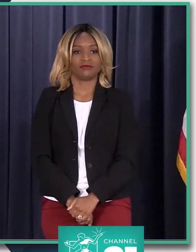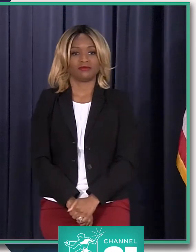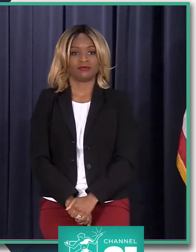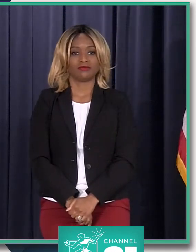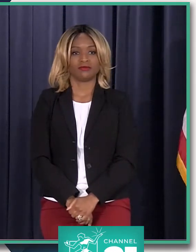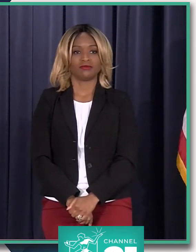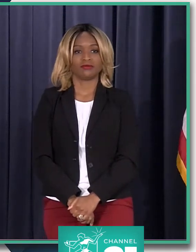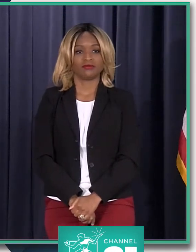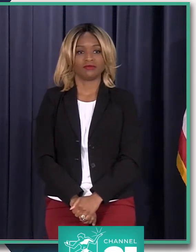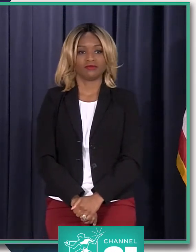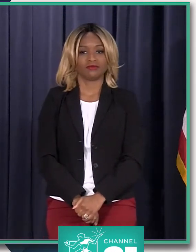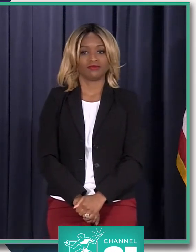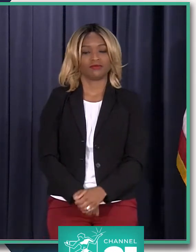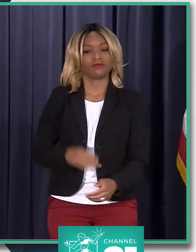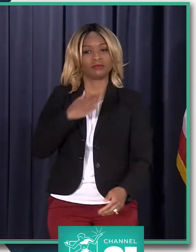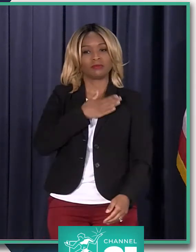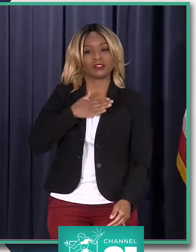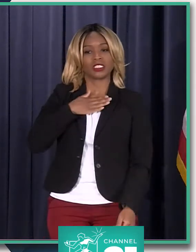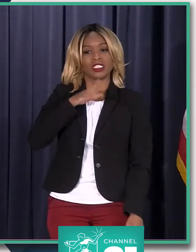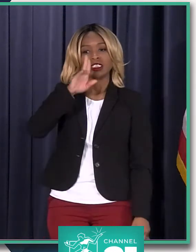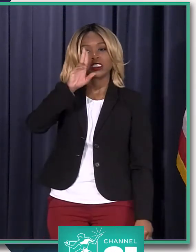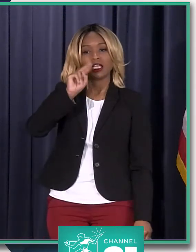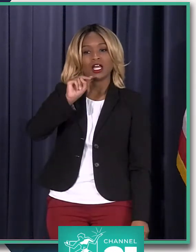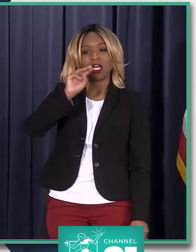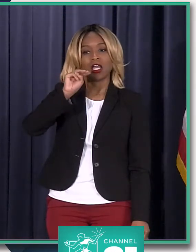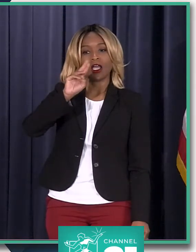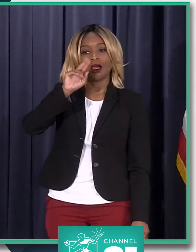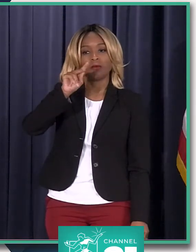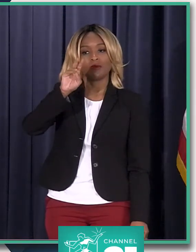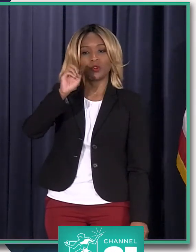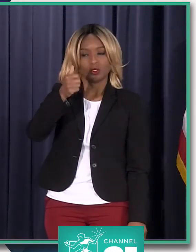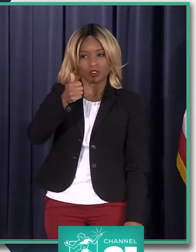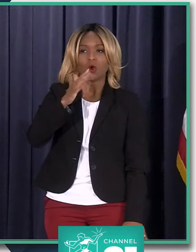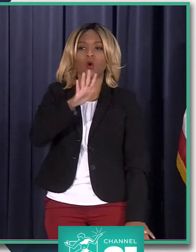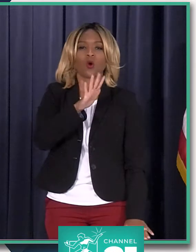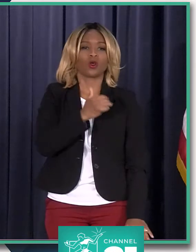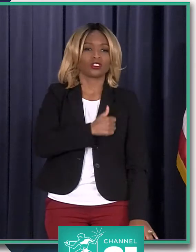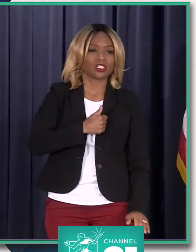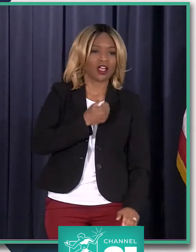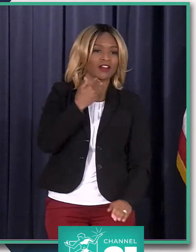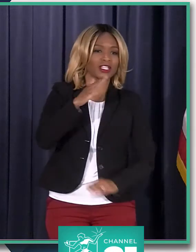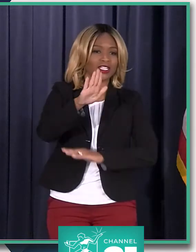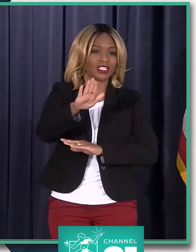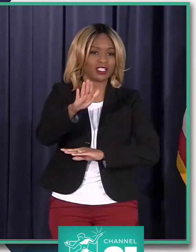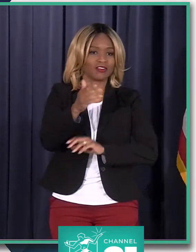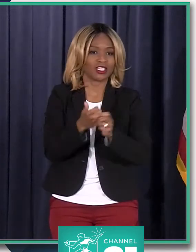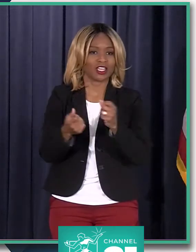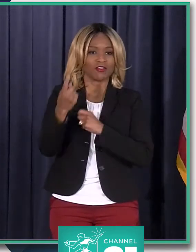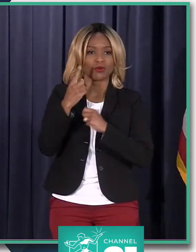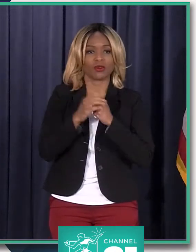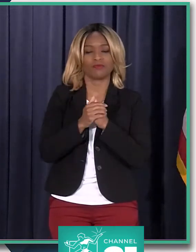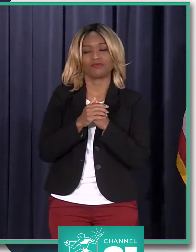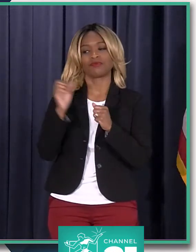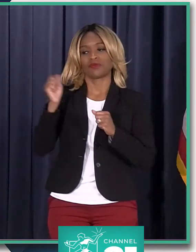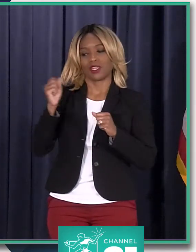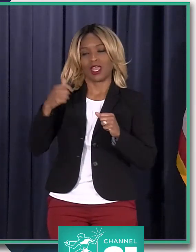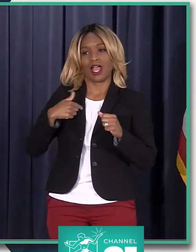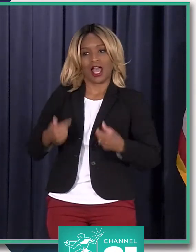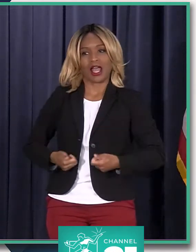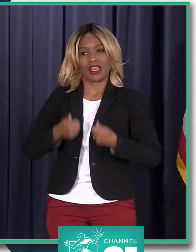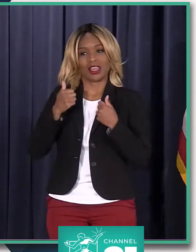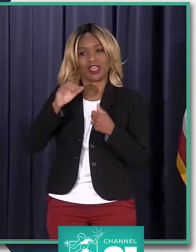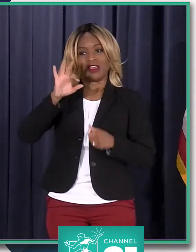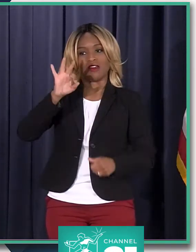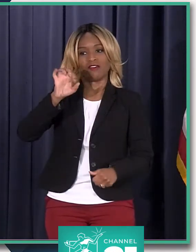Betty, please unmute yourself. Oh, sorry. Good evening, everyone. Good evening. Yes, I live on the